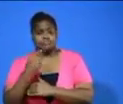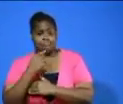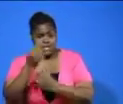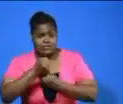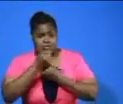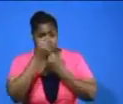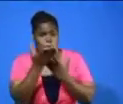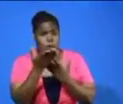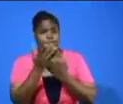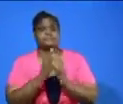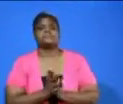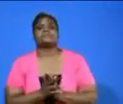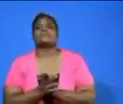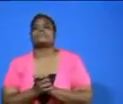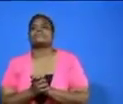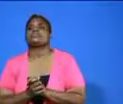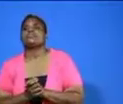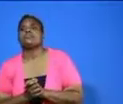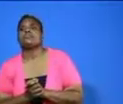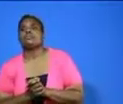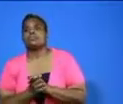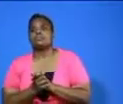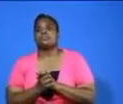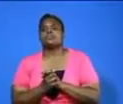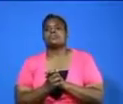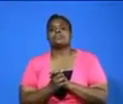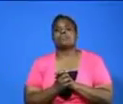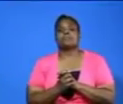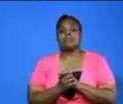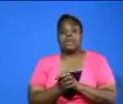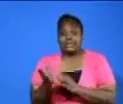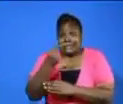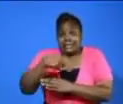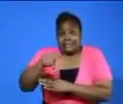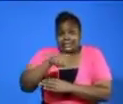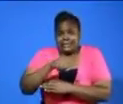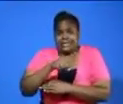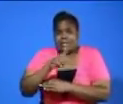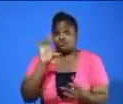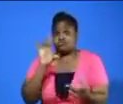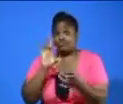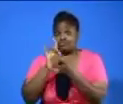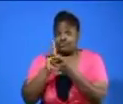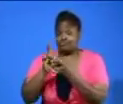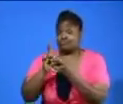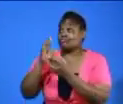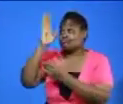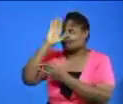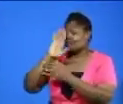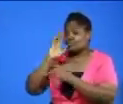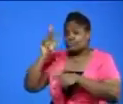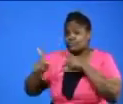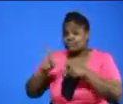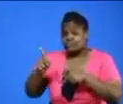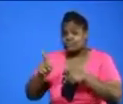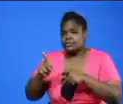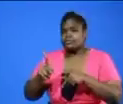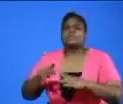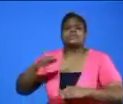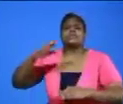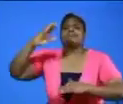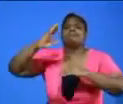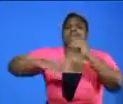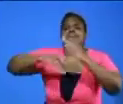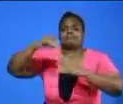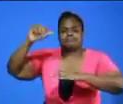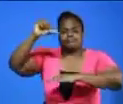says, "They that shall be of the people of God will build back the old